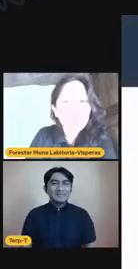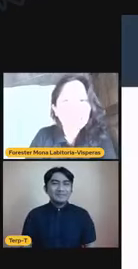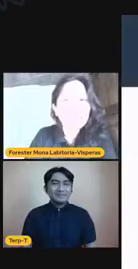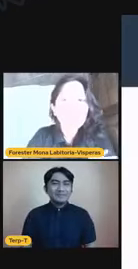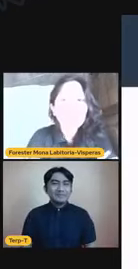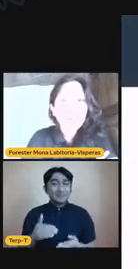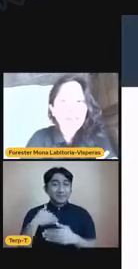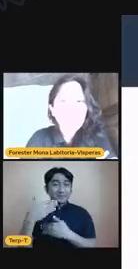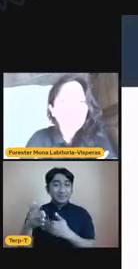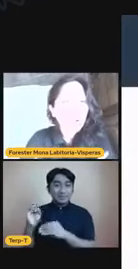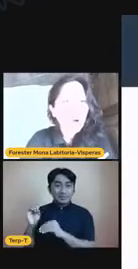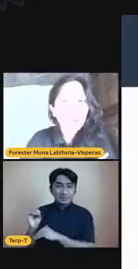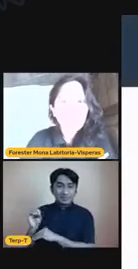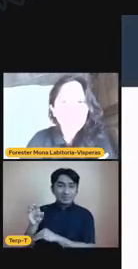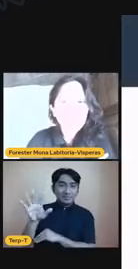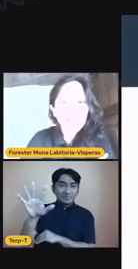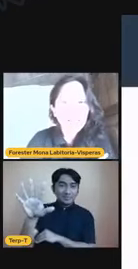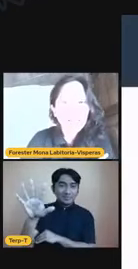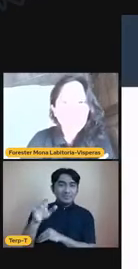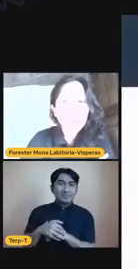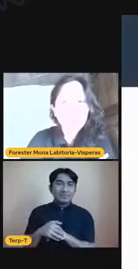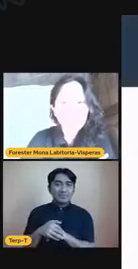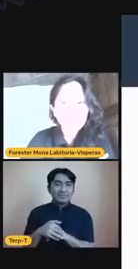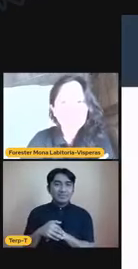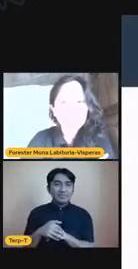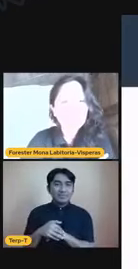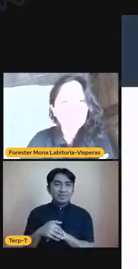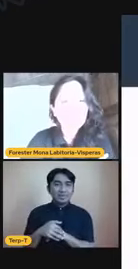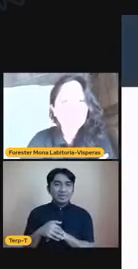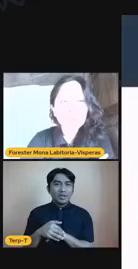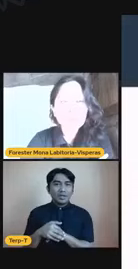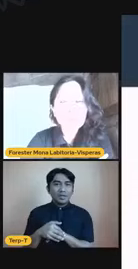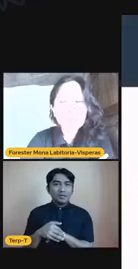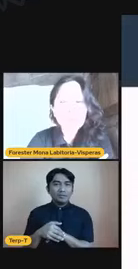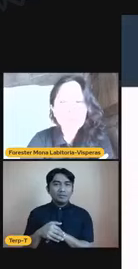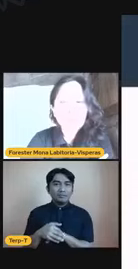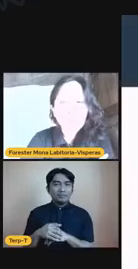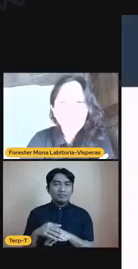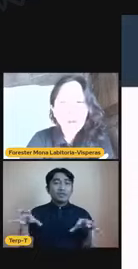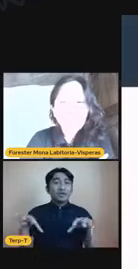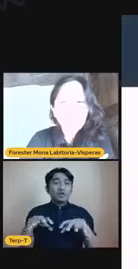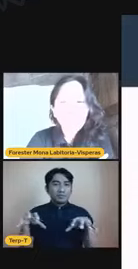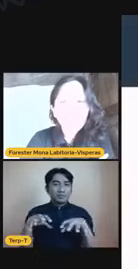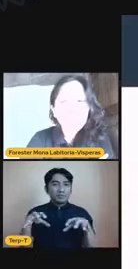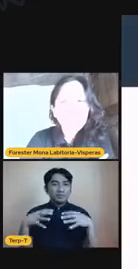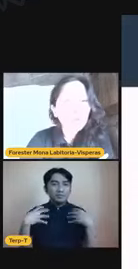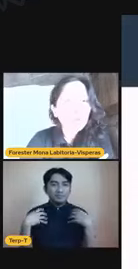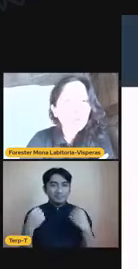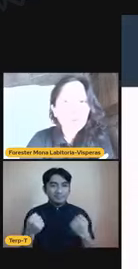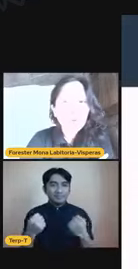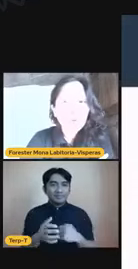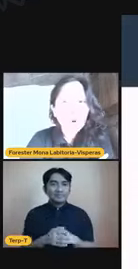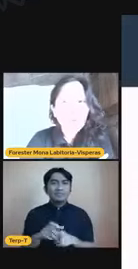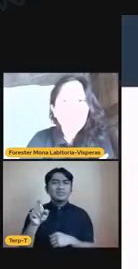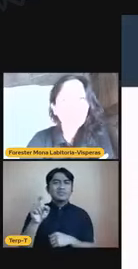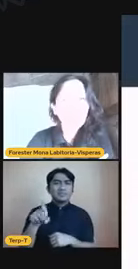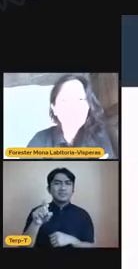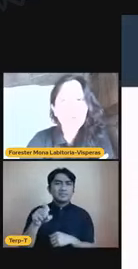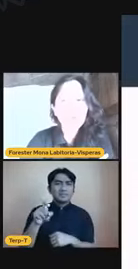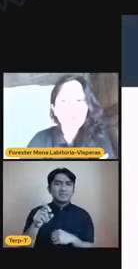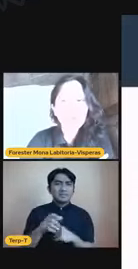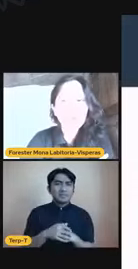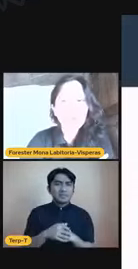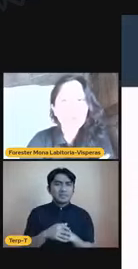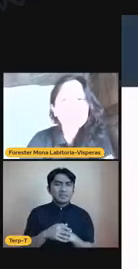next slide, please. Occupational wellness. So we need to do what